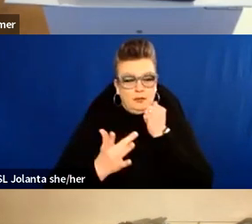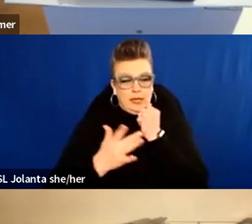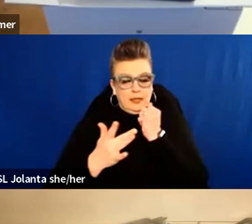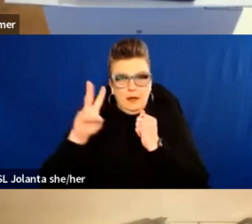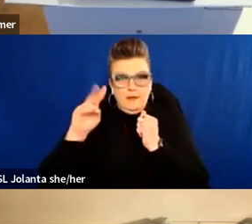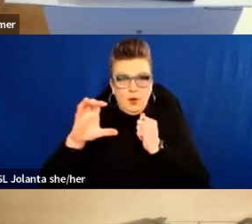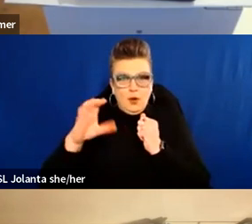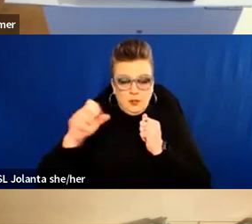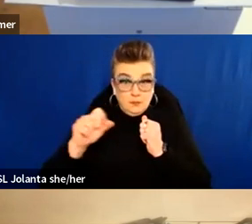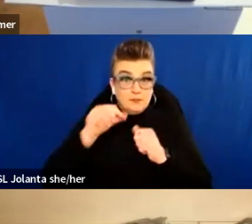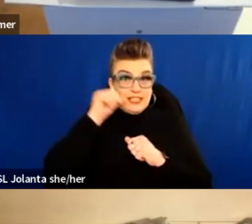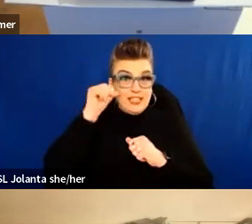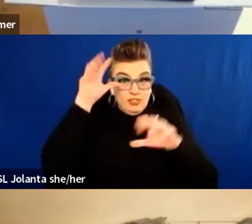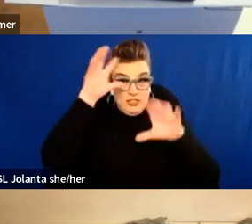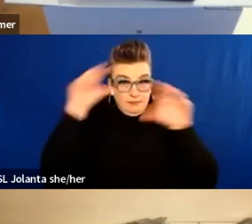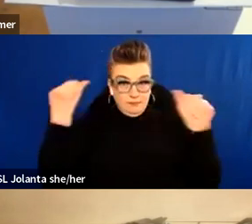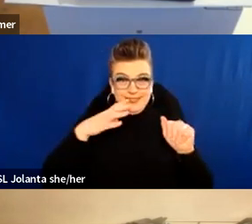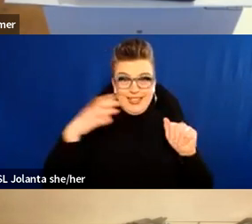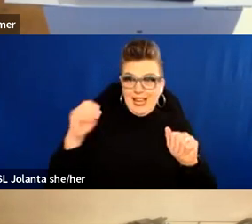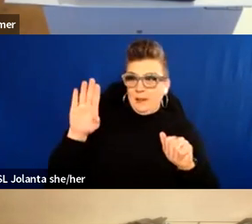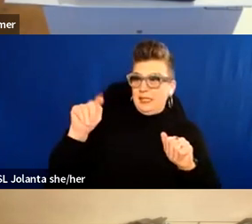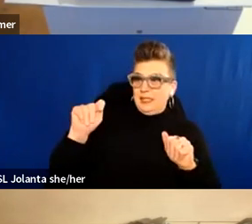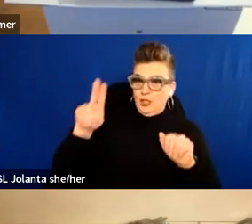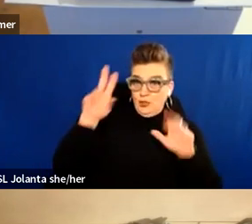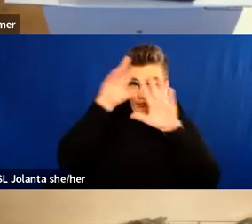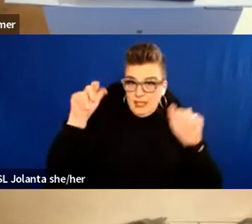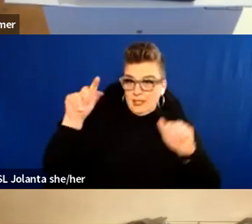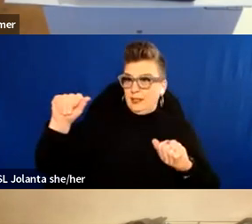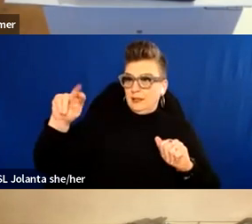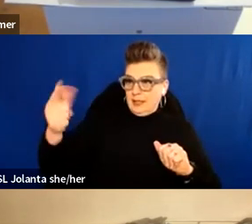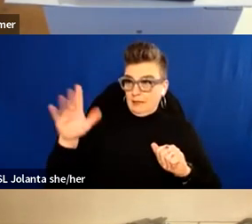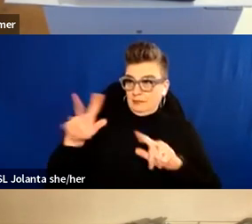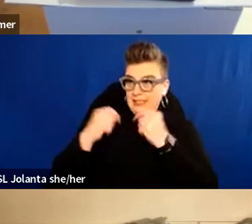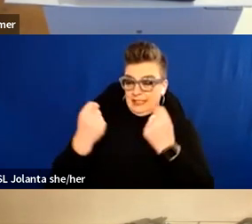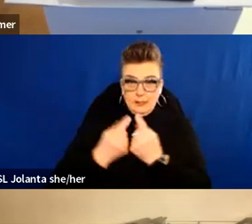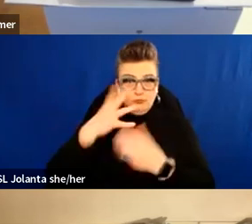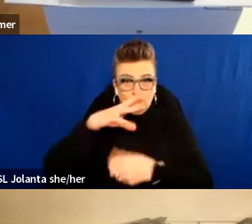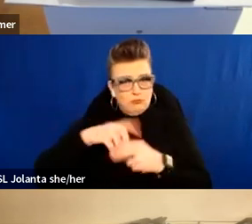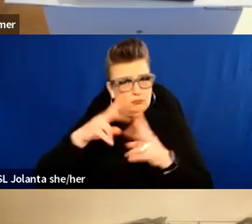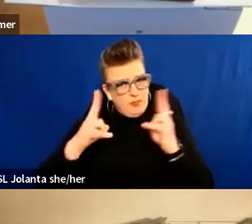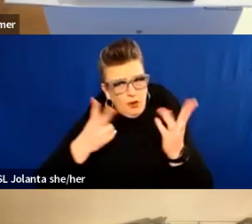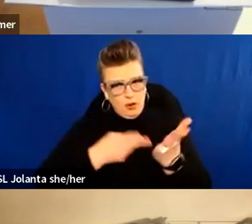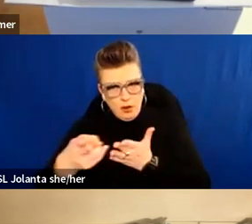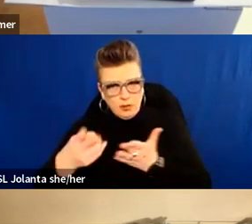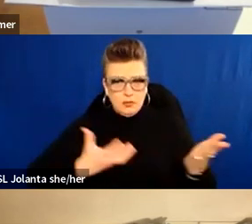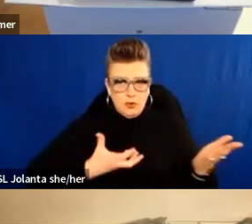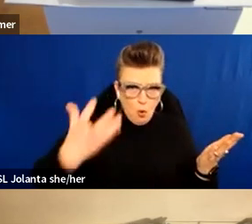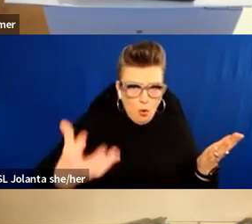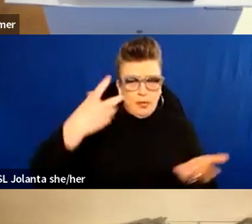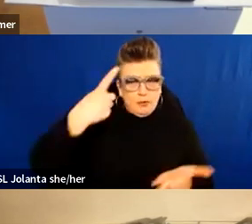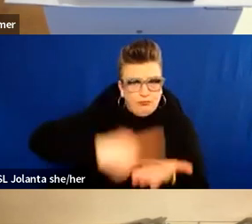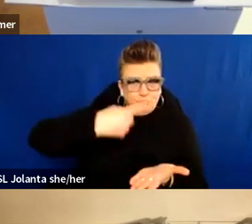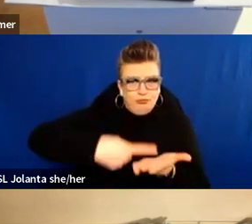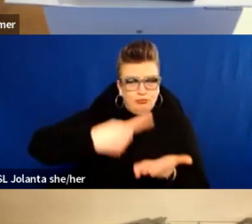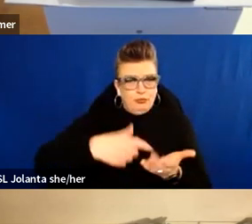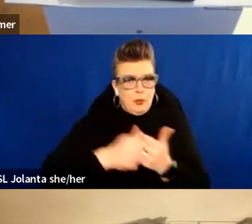team along with btu president jessica tang and her team participated in a very open and honest dialogue with the staff at madison park it